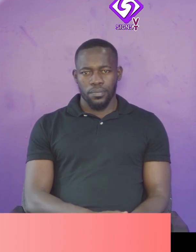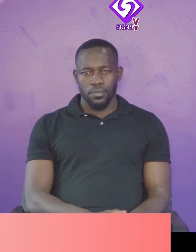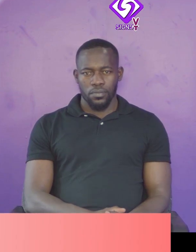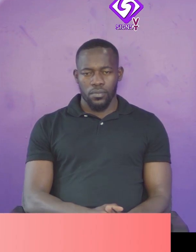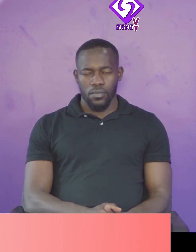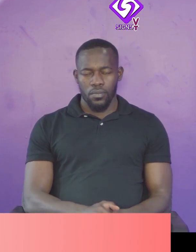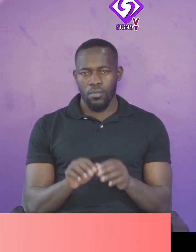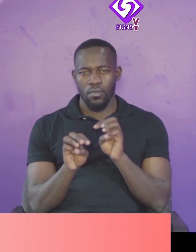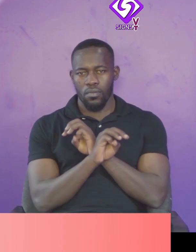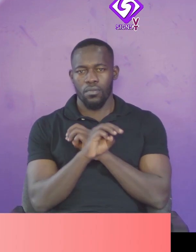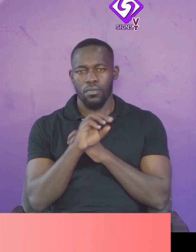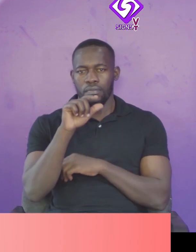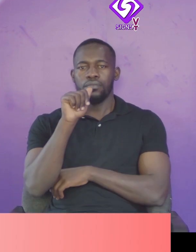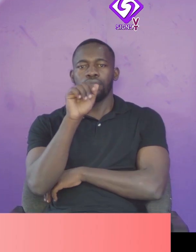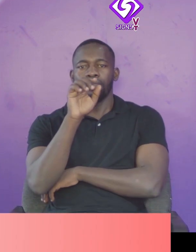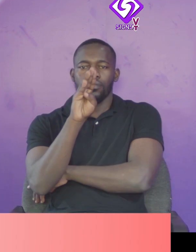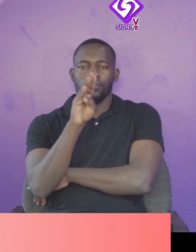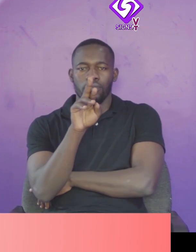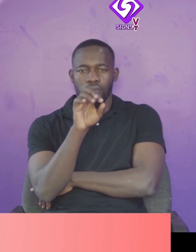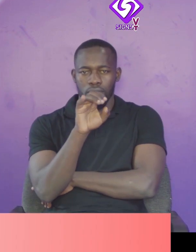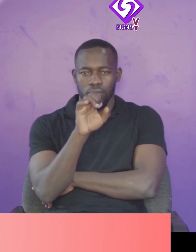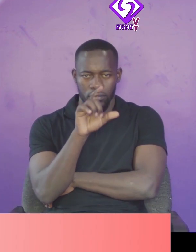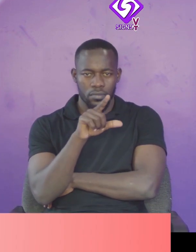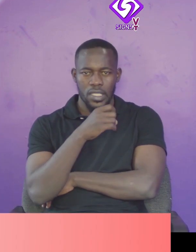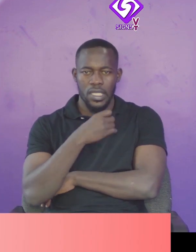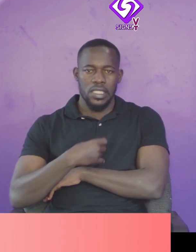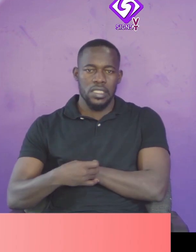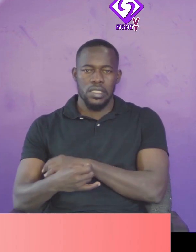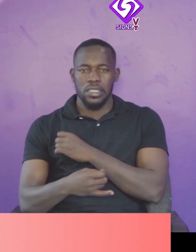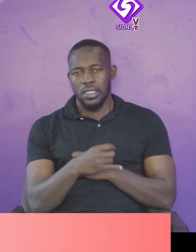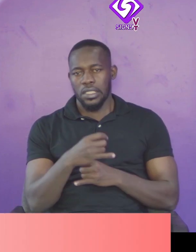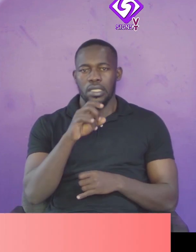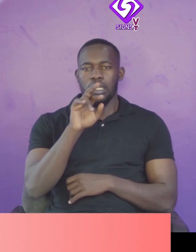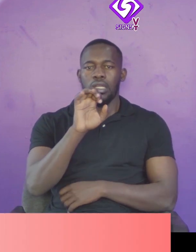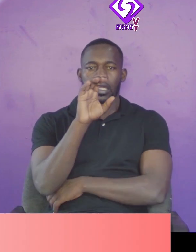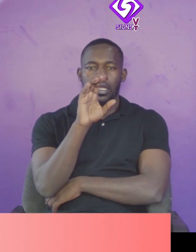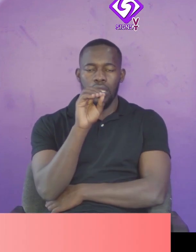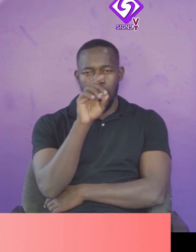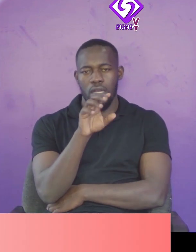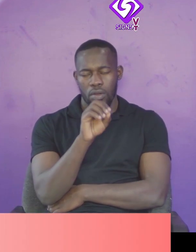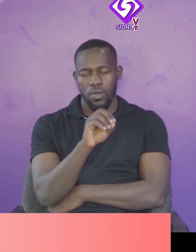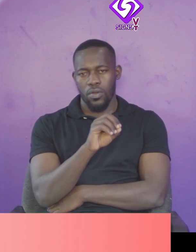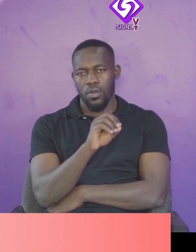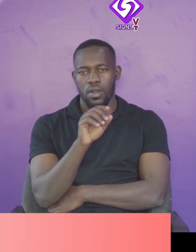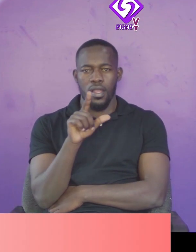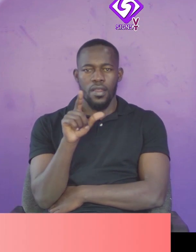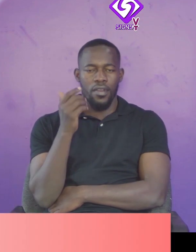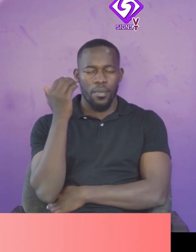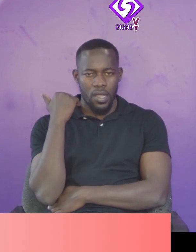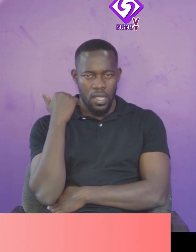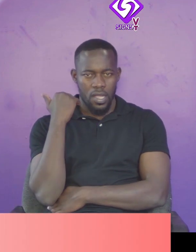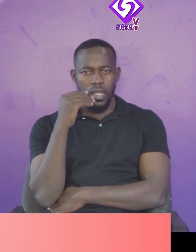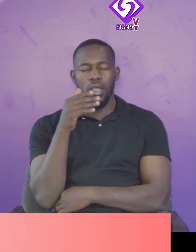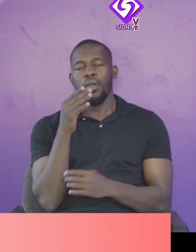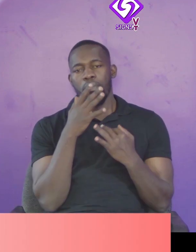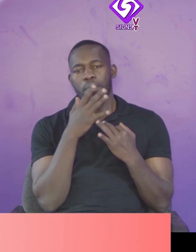replacing Gabriel Magalhaes, who was injured. Then Ricardo Calafiori on the left back. And then in the